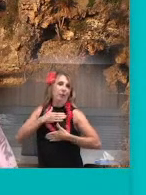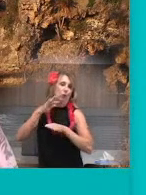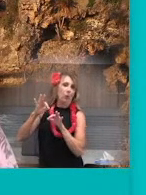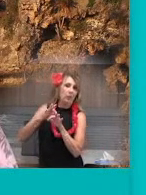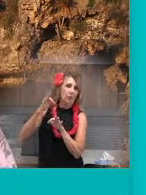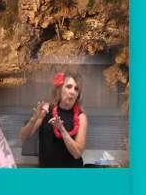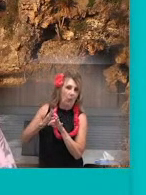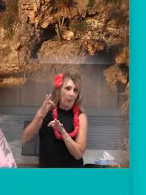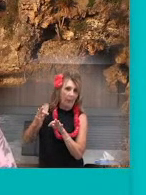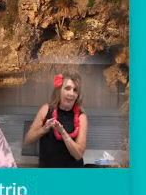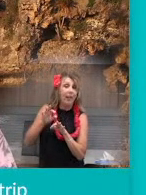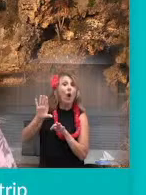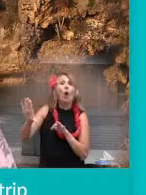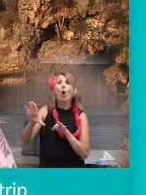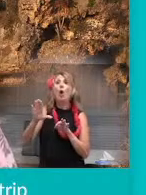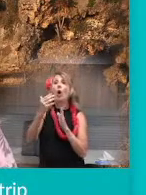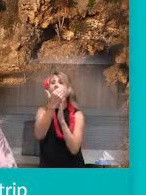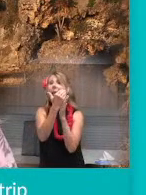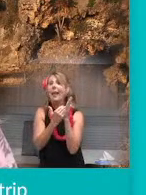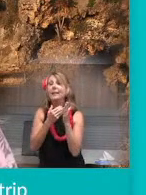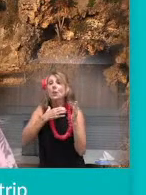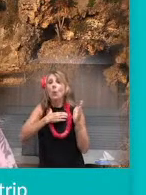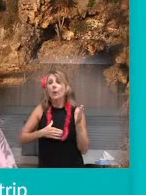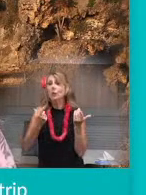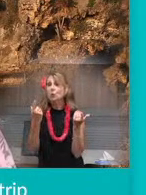sewing. Her bucket list includes a